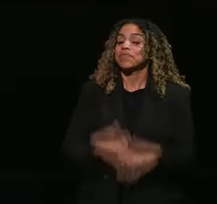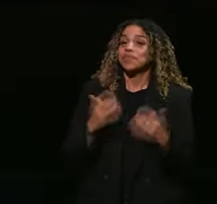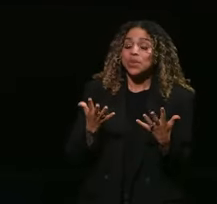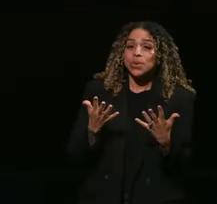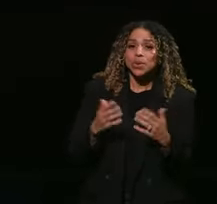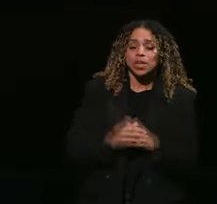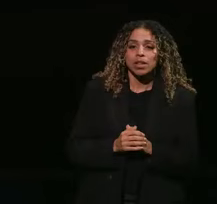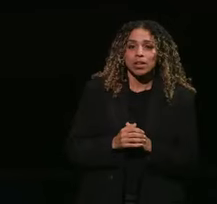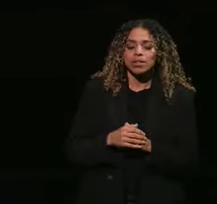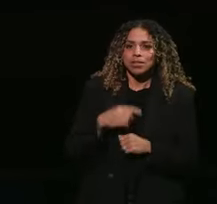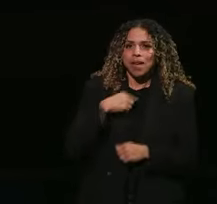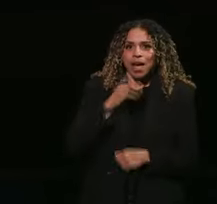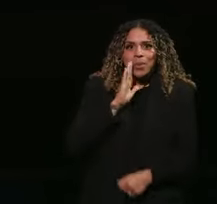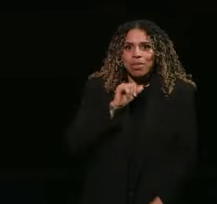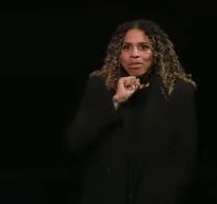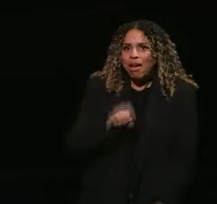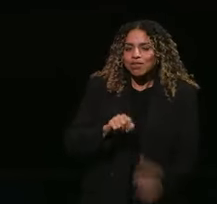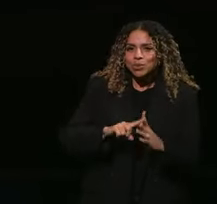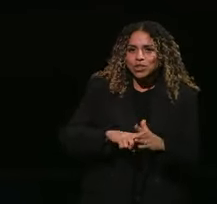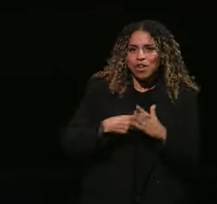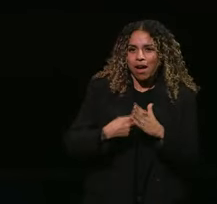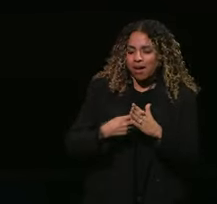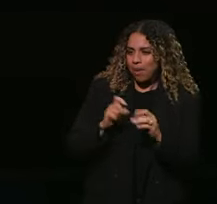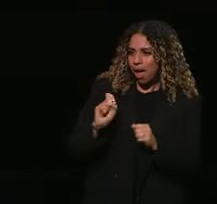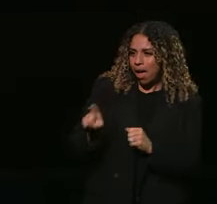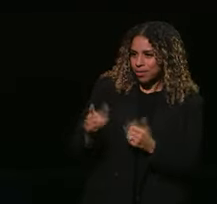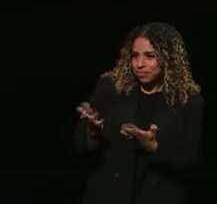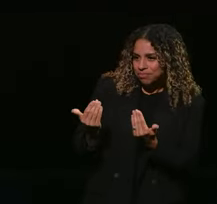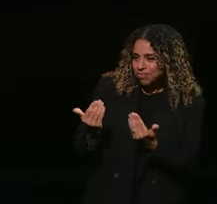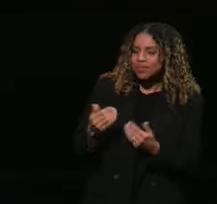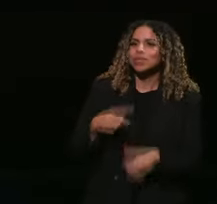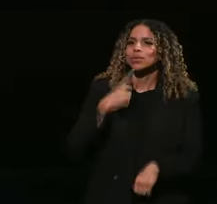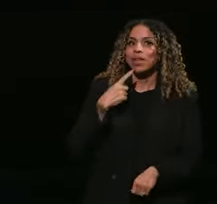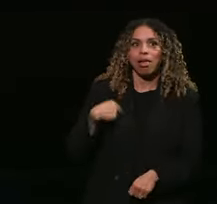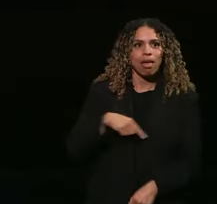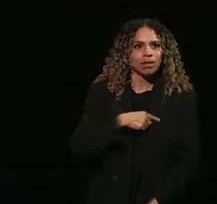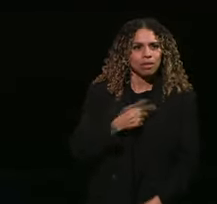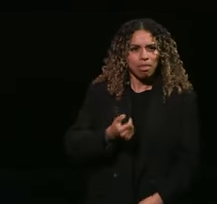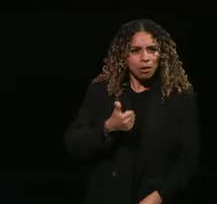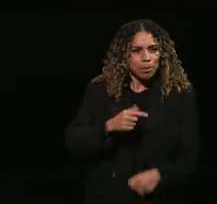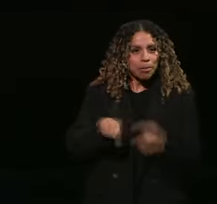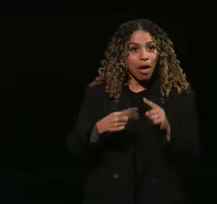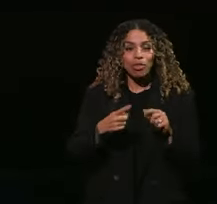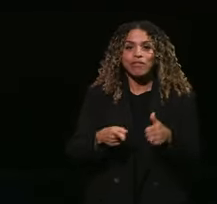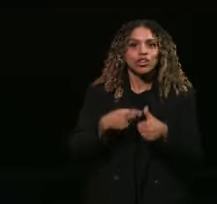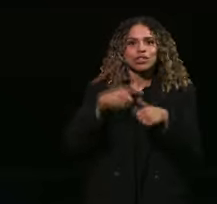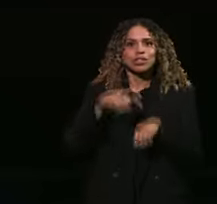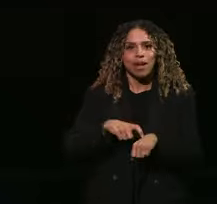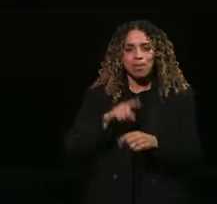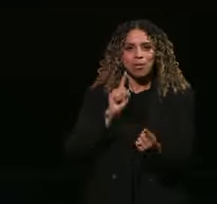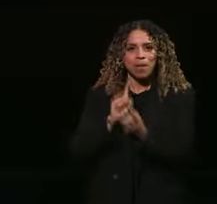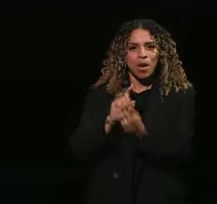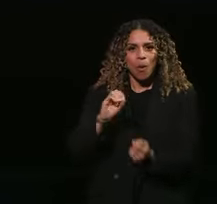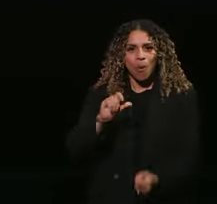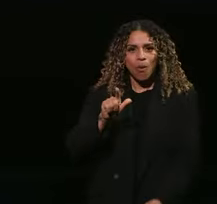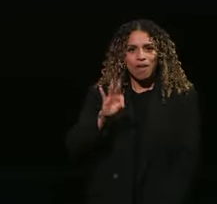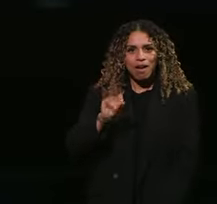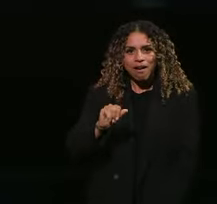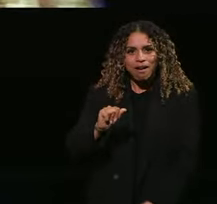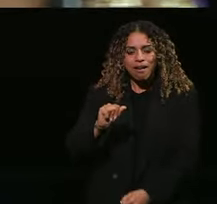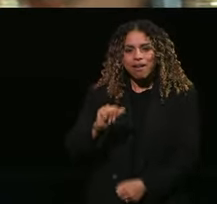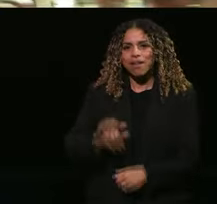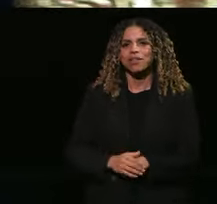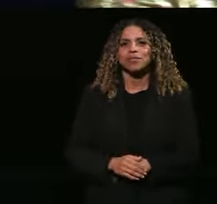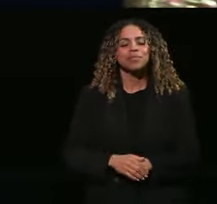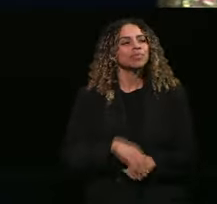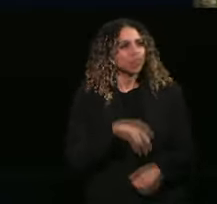So I would love to start by asking you to tell us a bit about the first time you met Ulfa. It